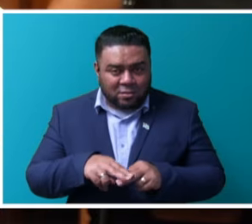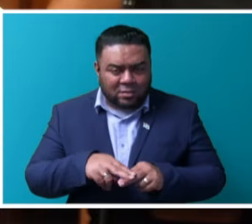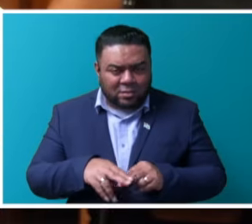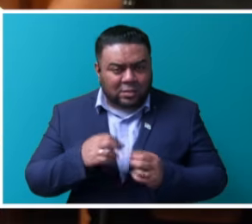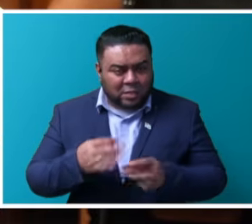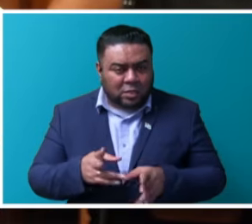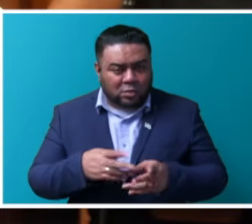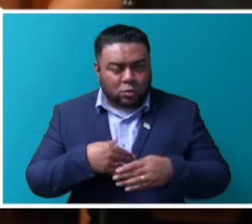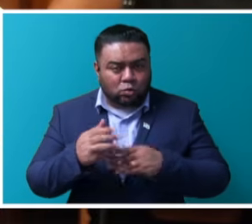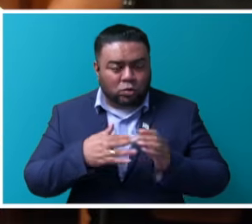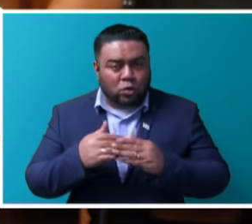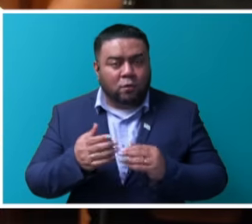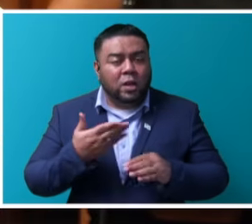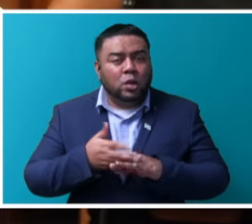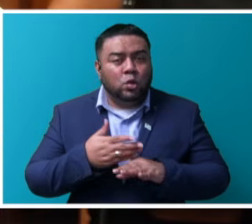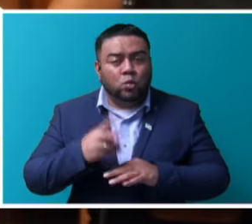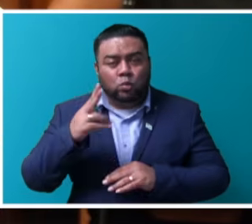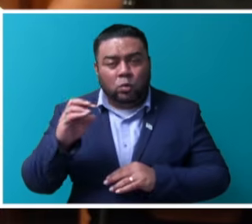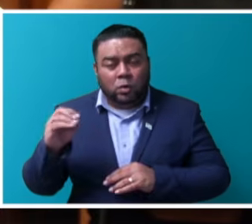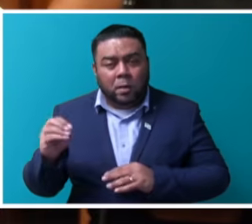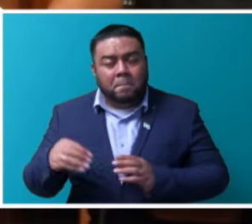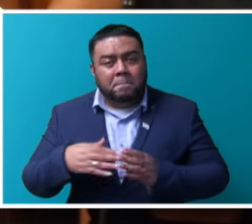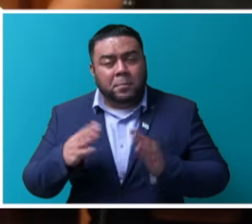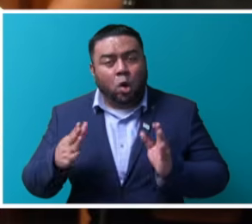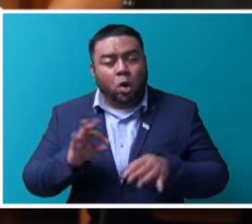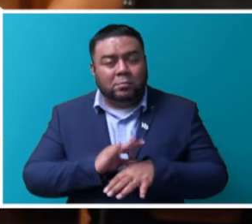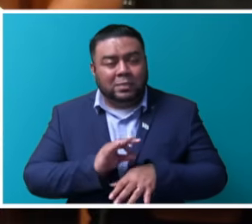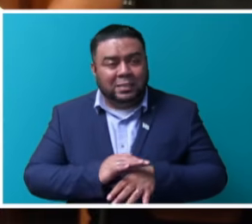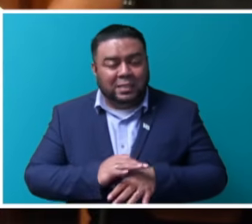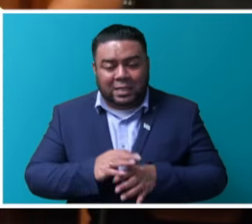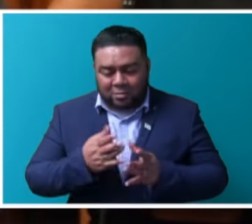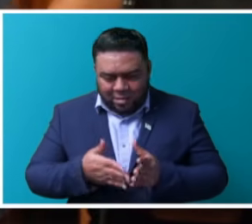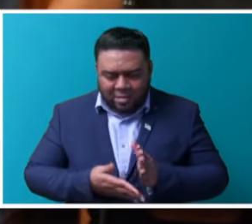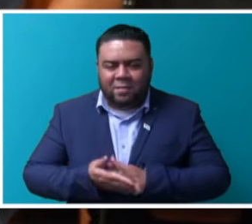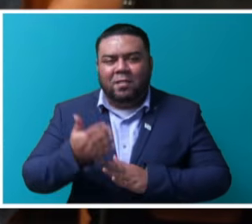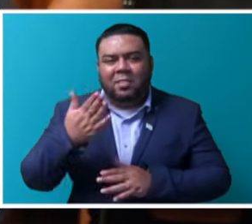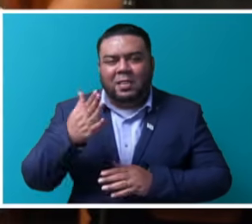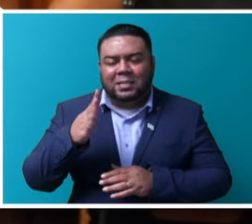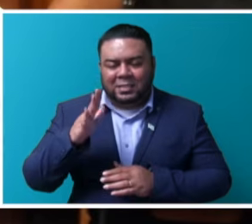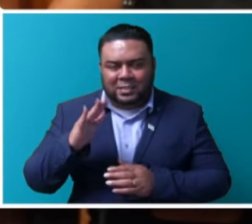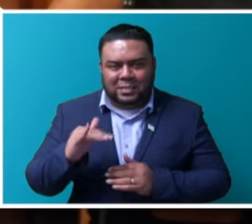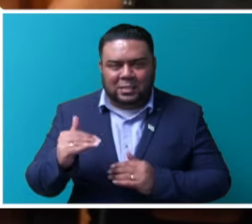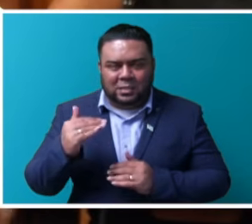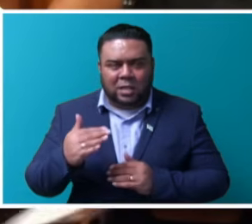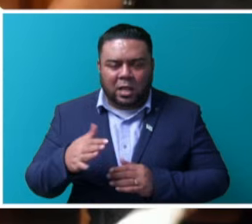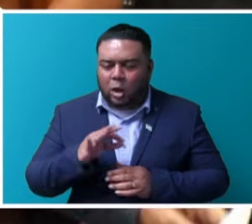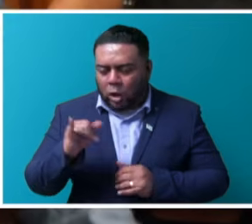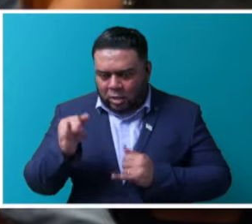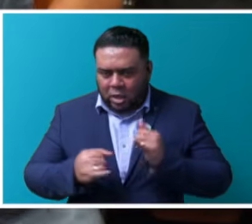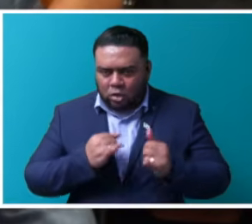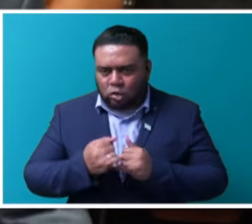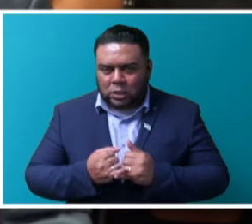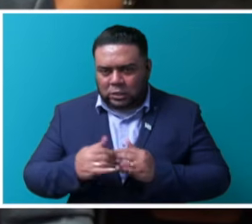start the construction of a new 200-bed hospital in Lautoka. This will further lift the standard of service delivery, nothing short of international